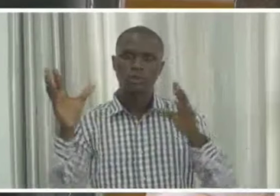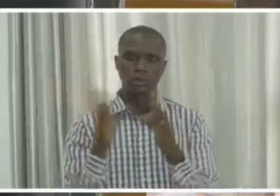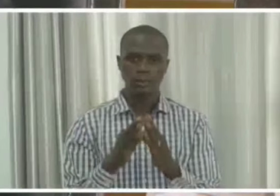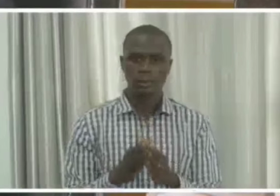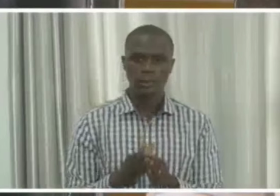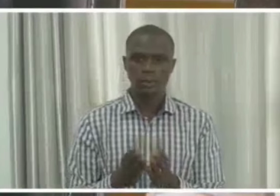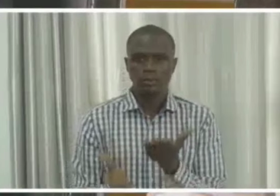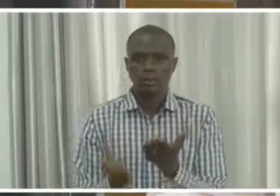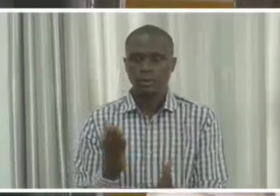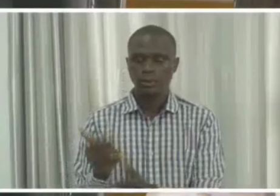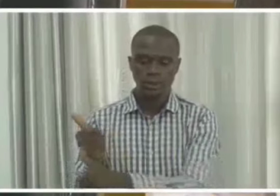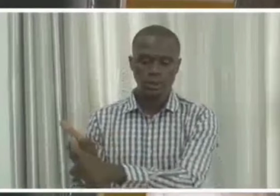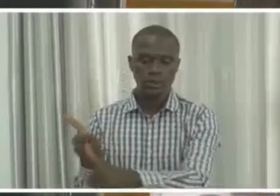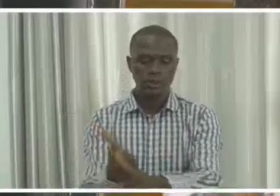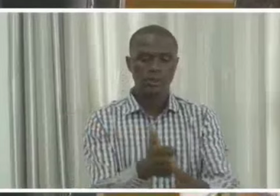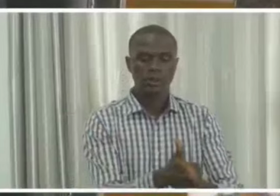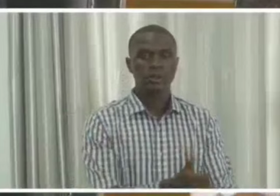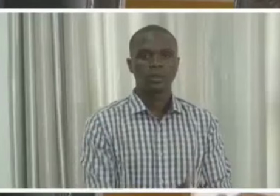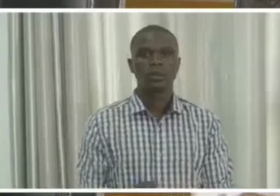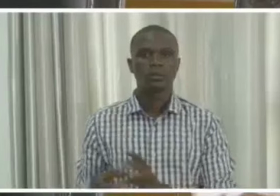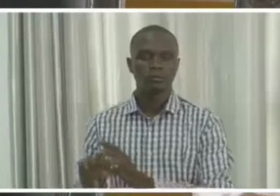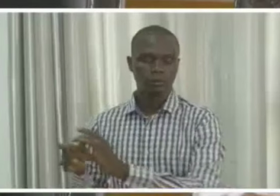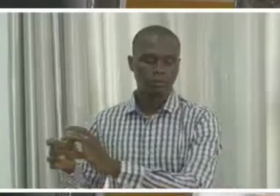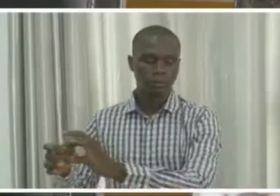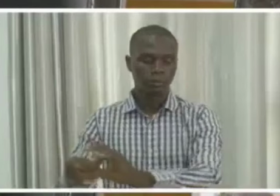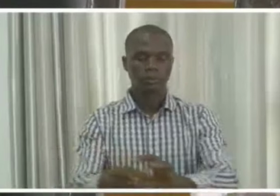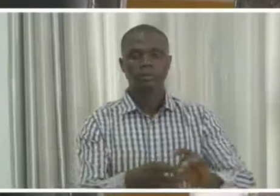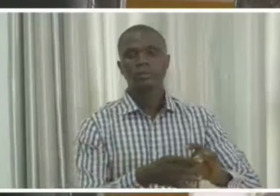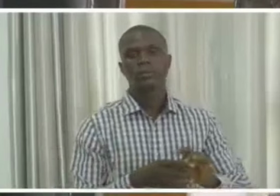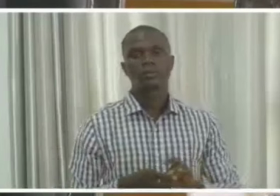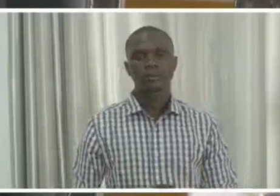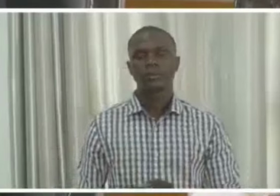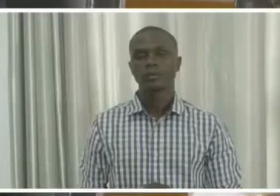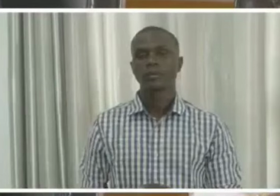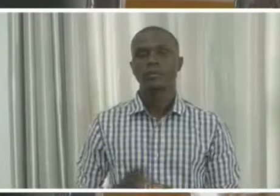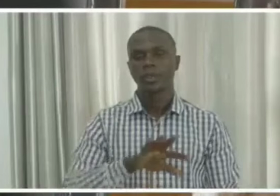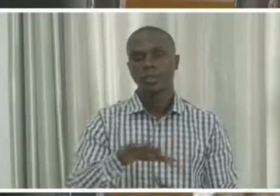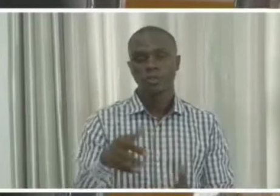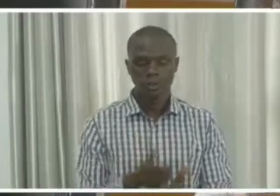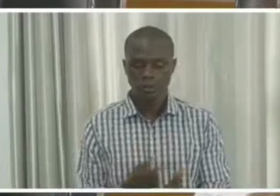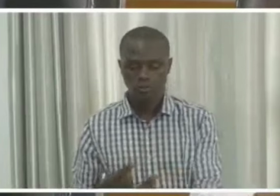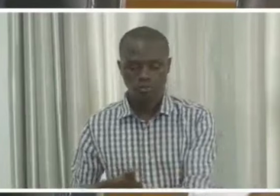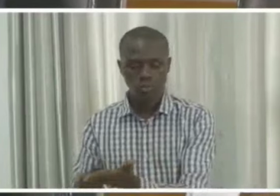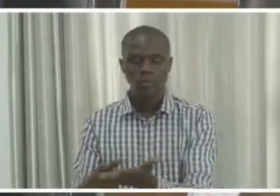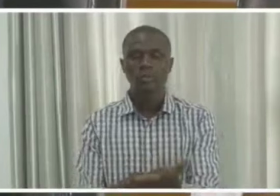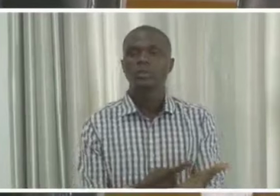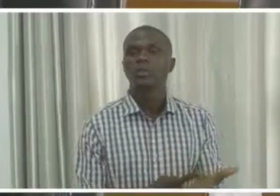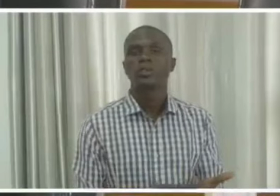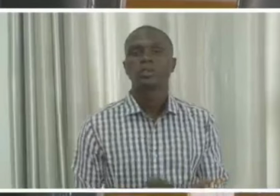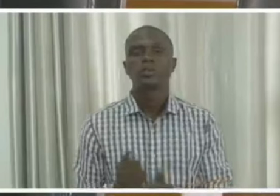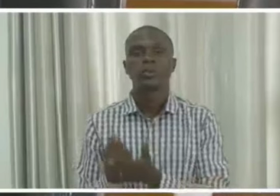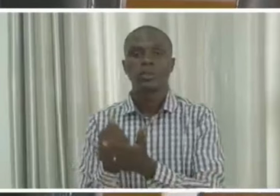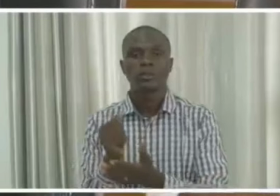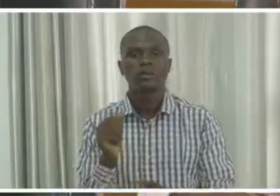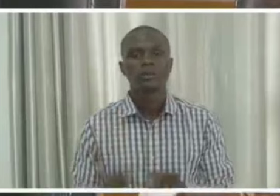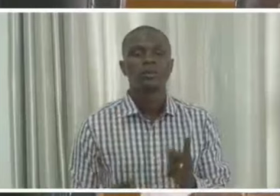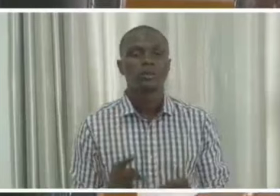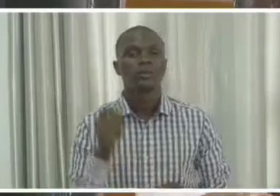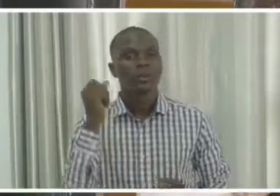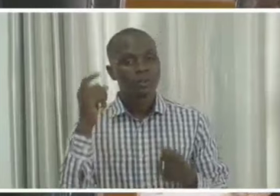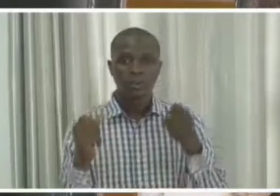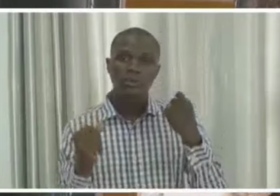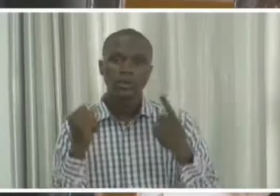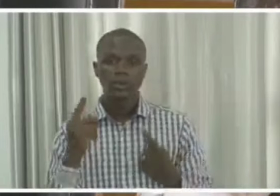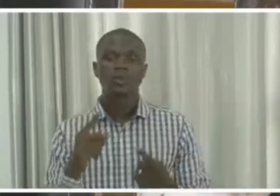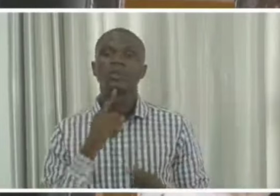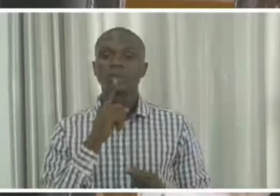signal where they send a message so that you negotiate or they know say, this nine na the